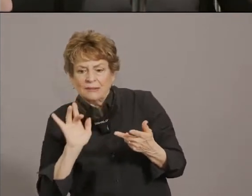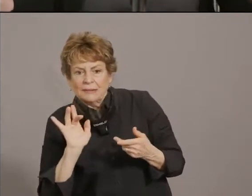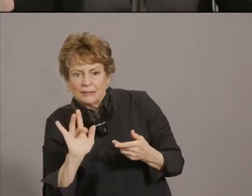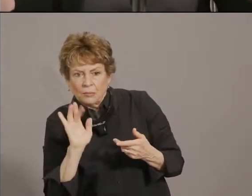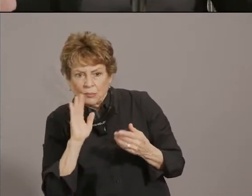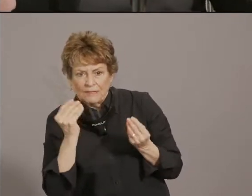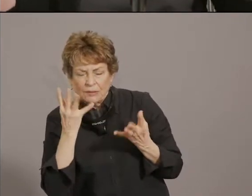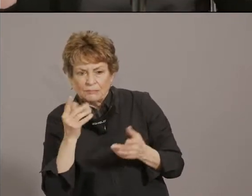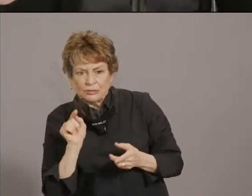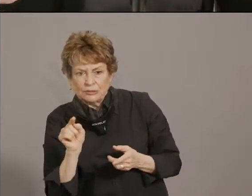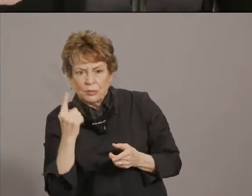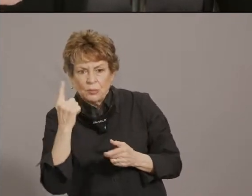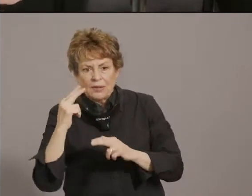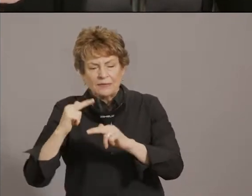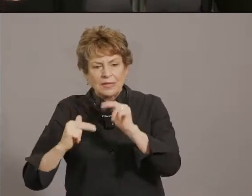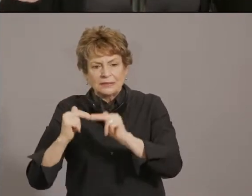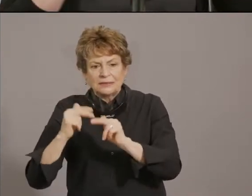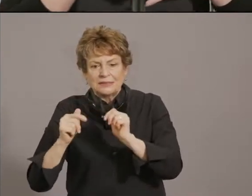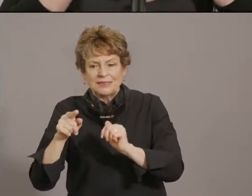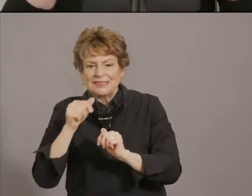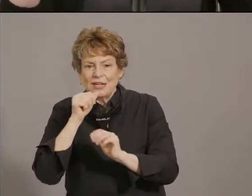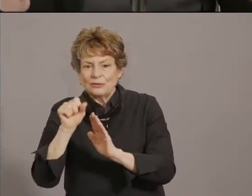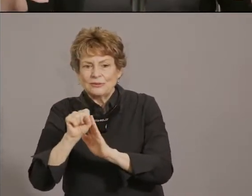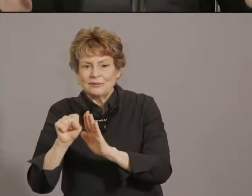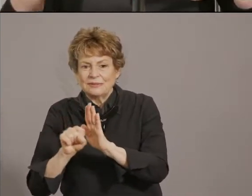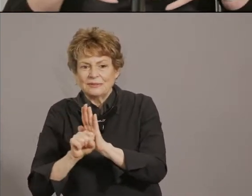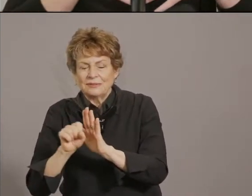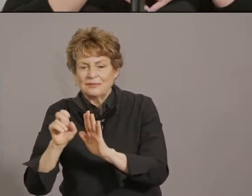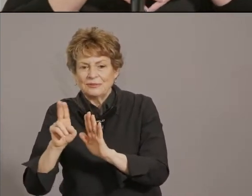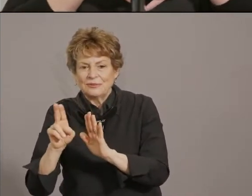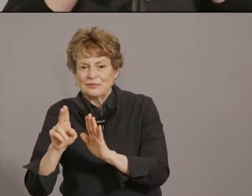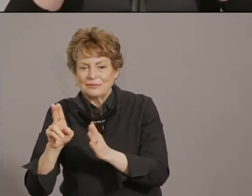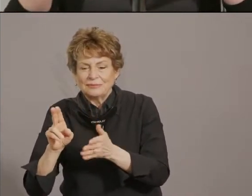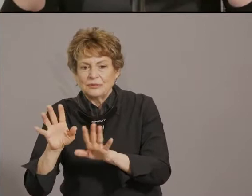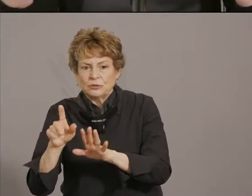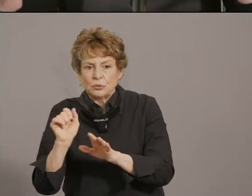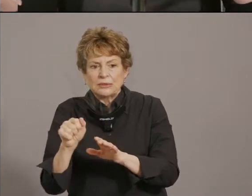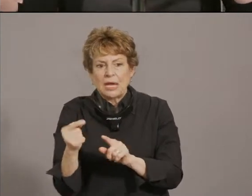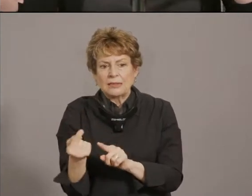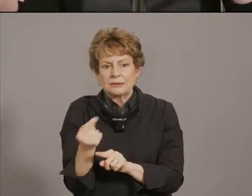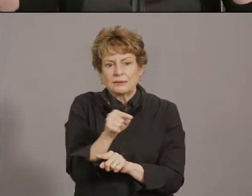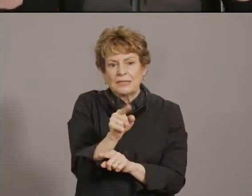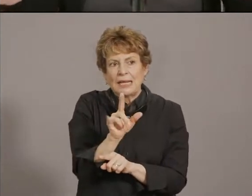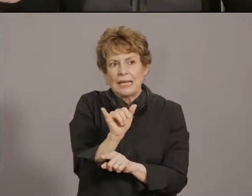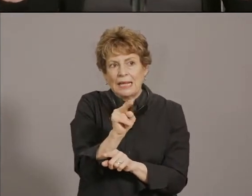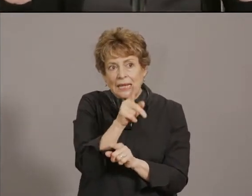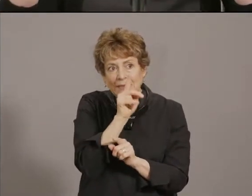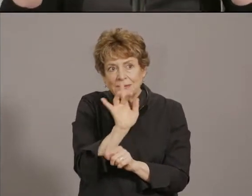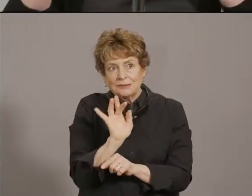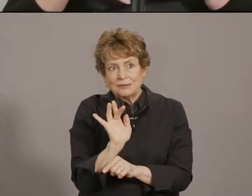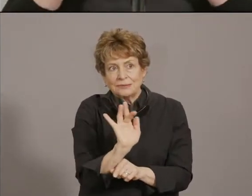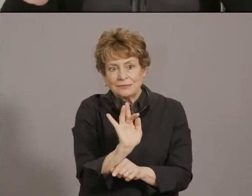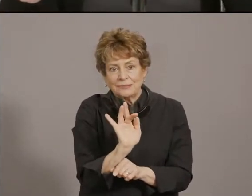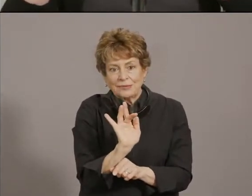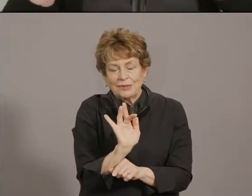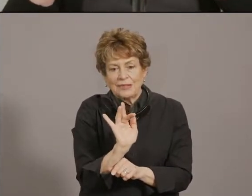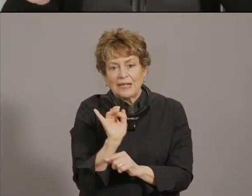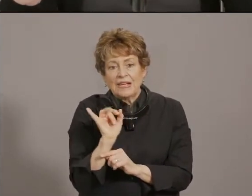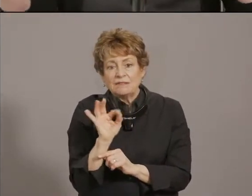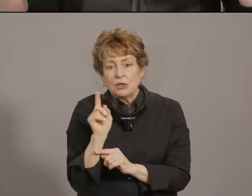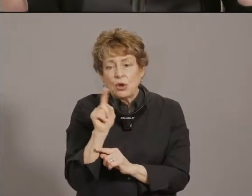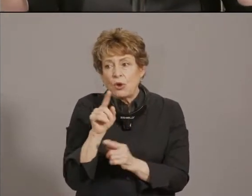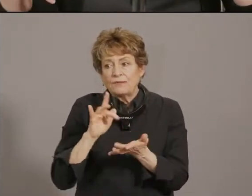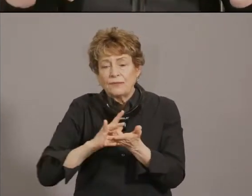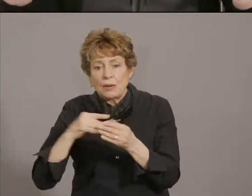It is not a requirement. And so if you're going to a pharmacy or a hospital or physician's office, they may use their